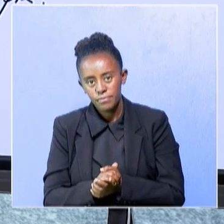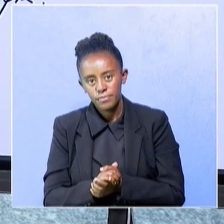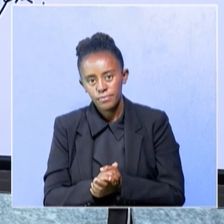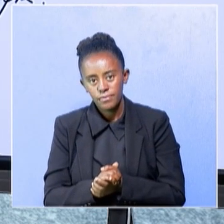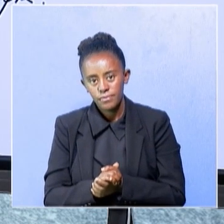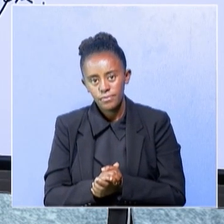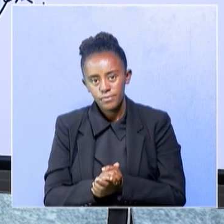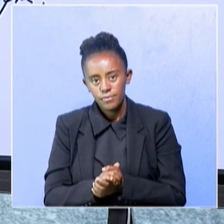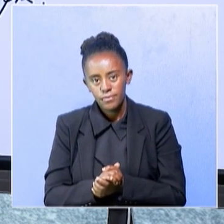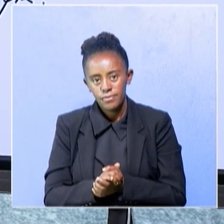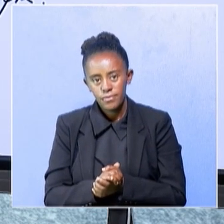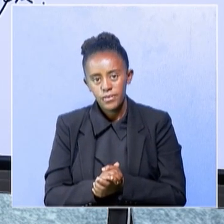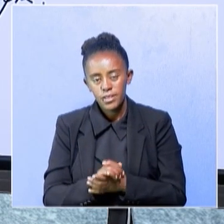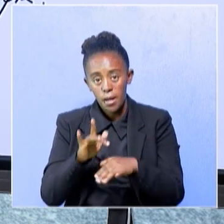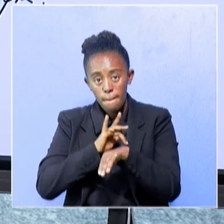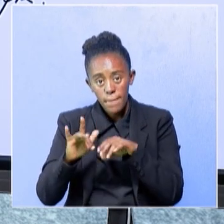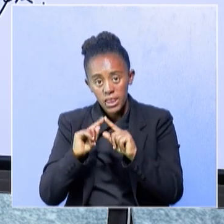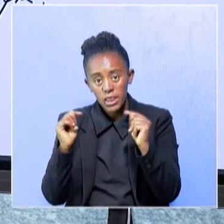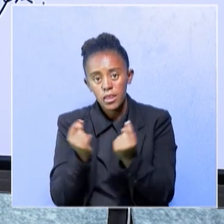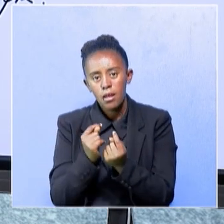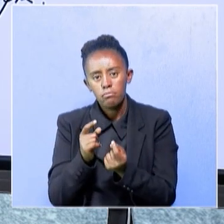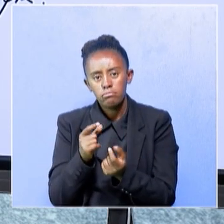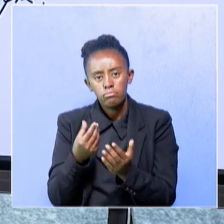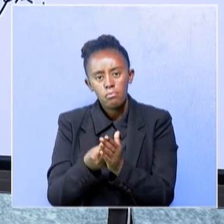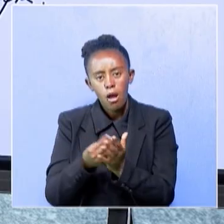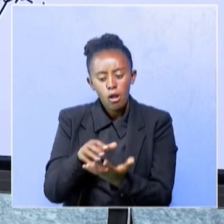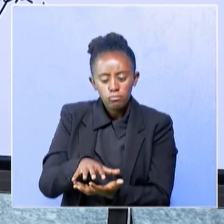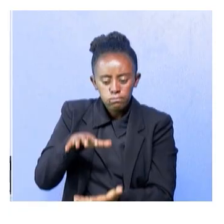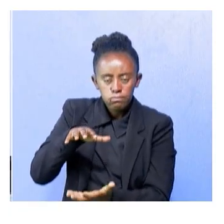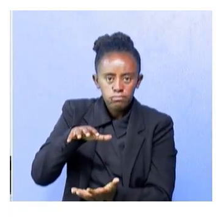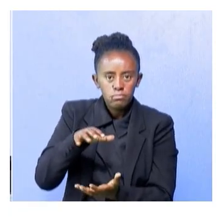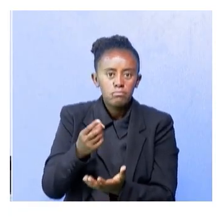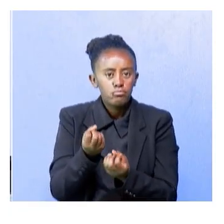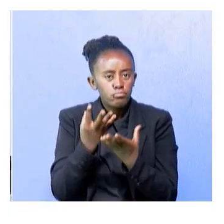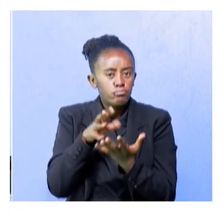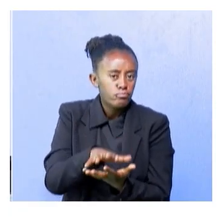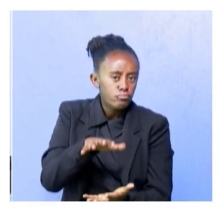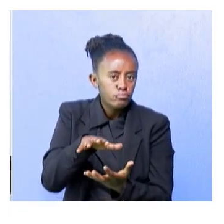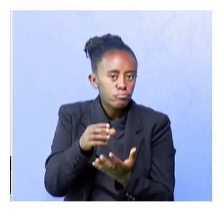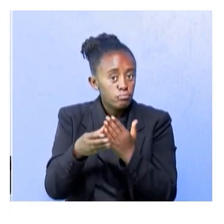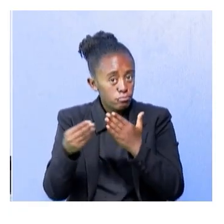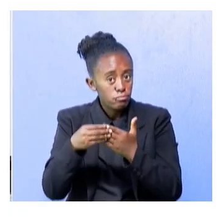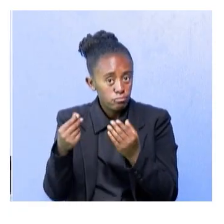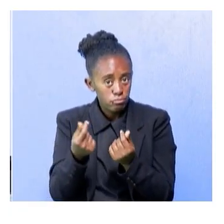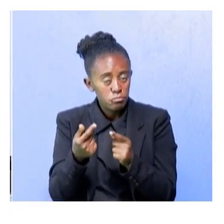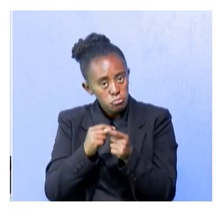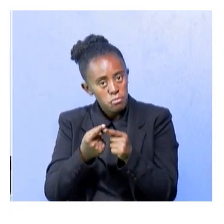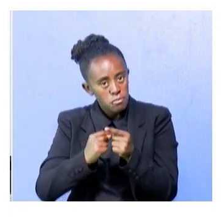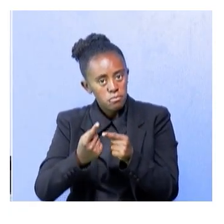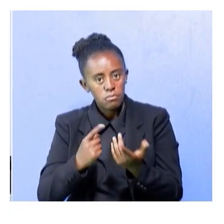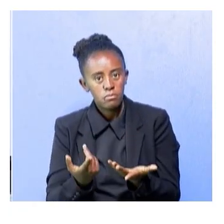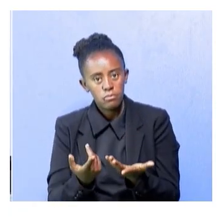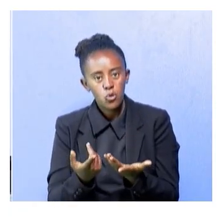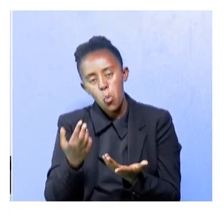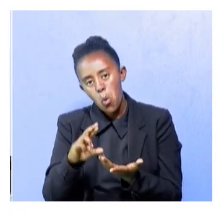Good. The blank team collect a huge amount of donation. Yeah. The charity team maybe. Yeah, or